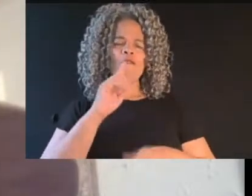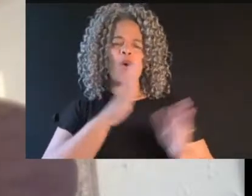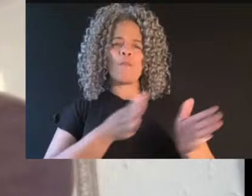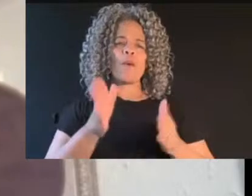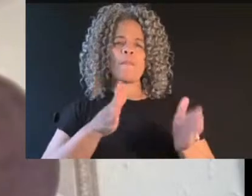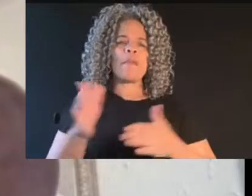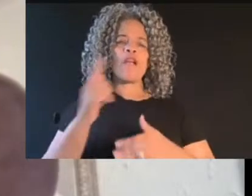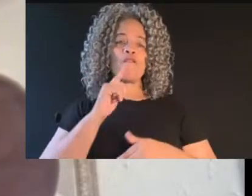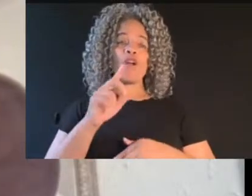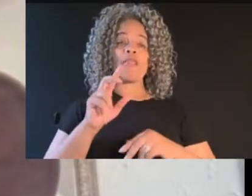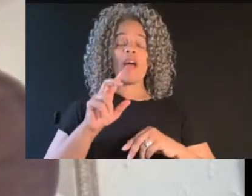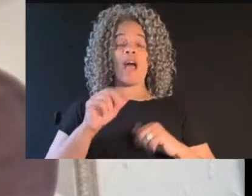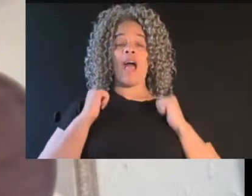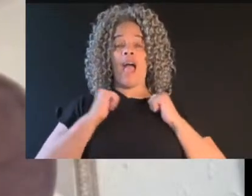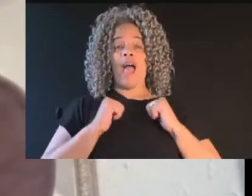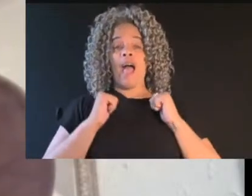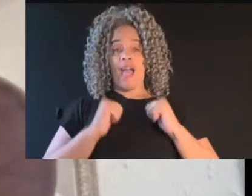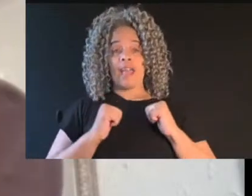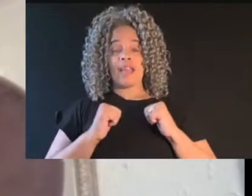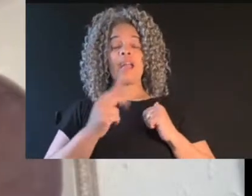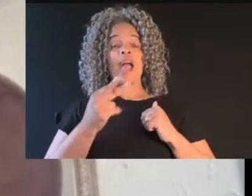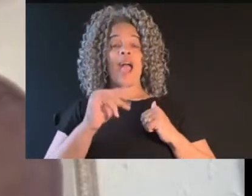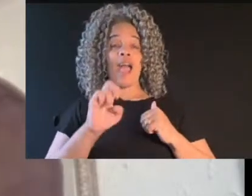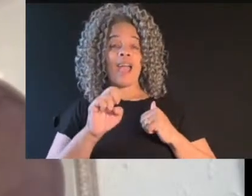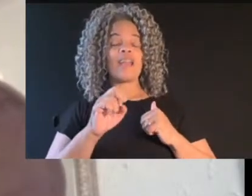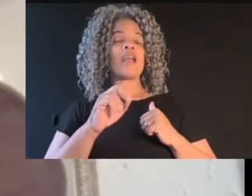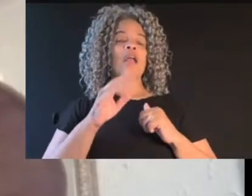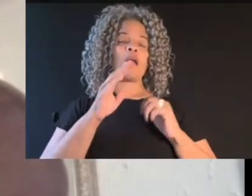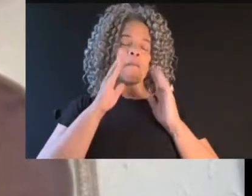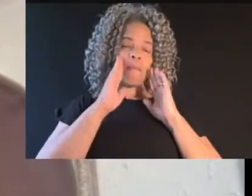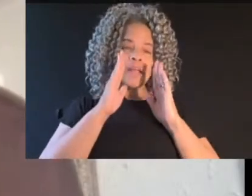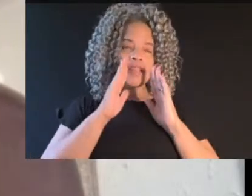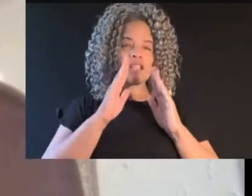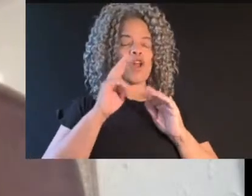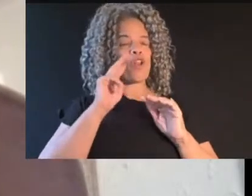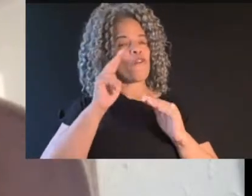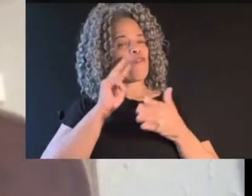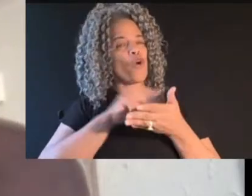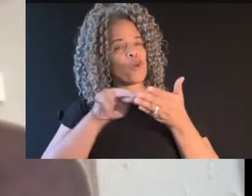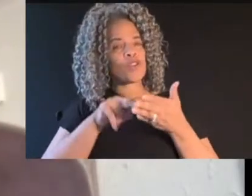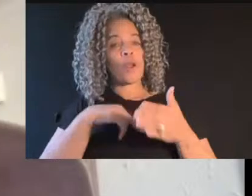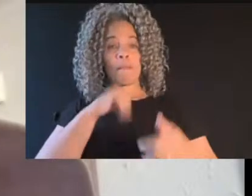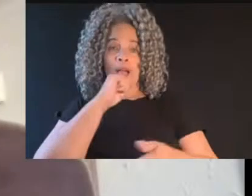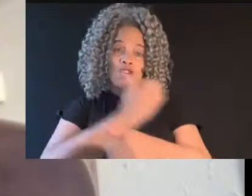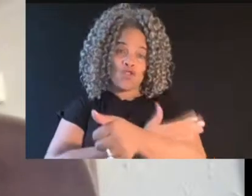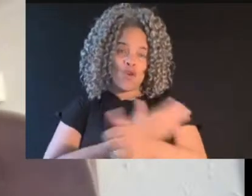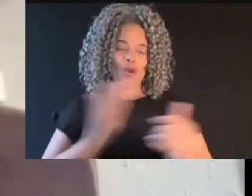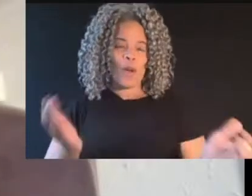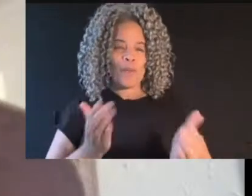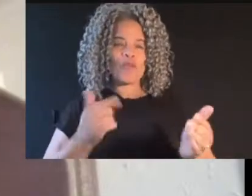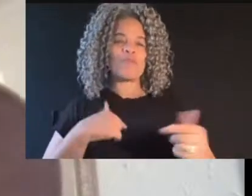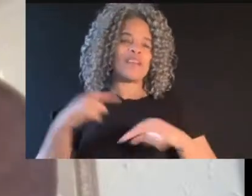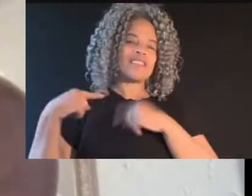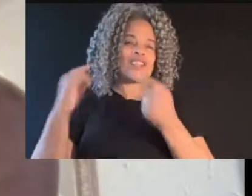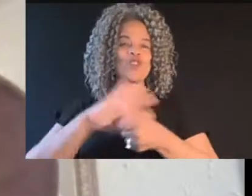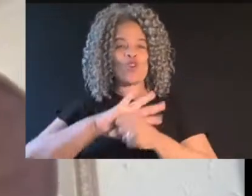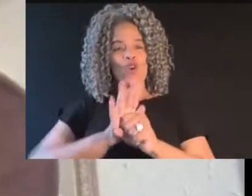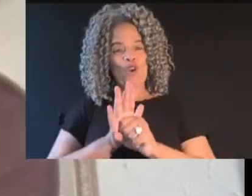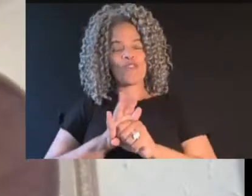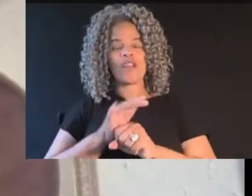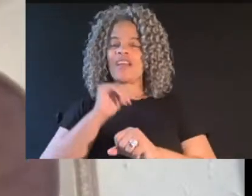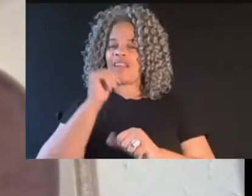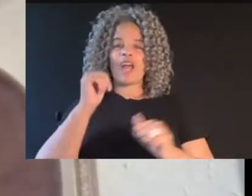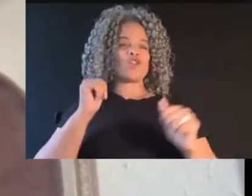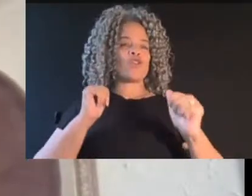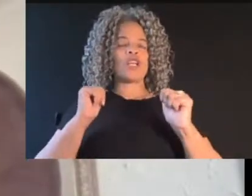for the hike, what to pay attention to, look for, research. My daughter's recently pushed me since COVID. We're not doing gyms and things